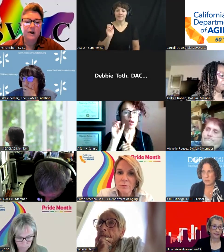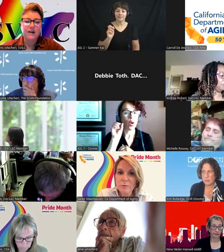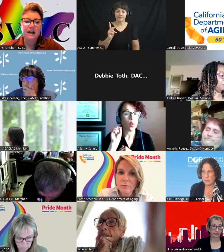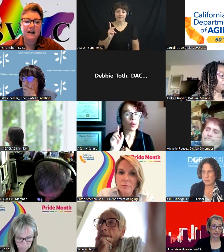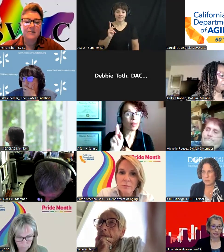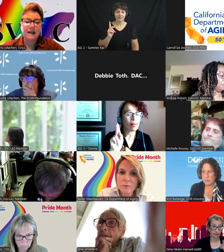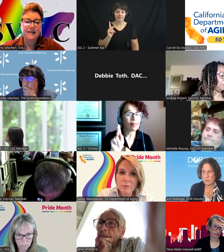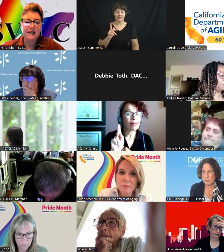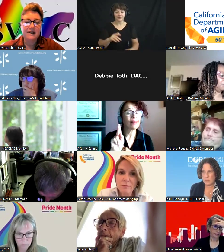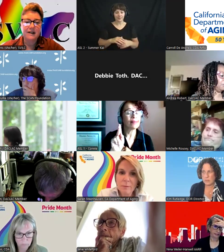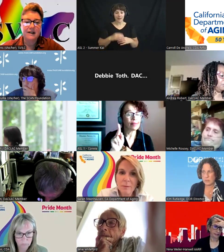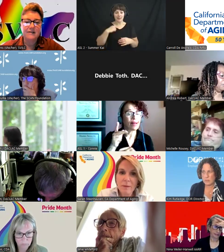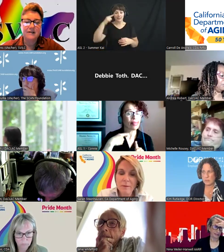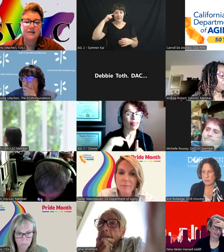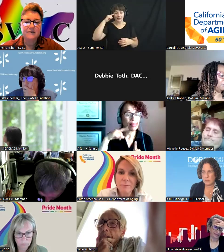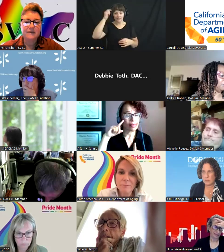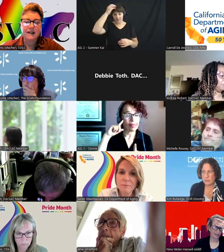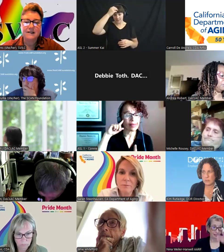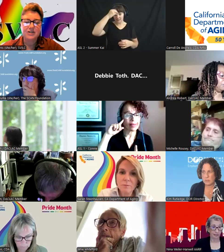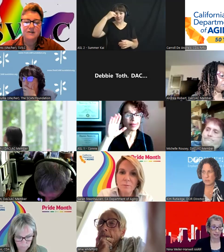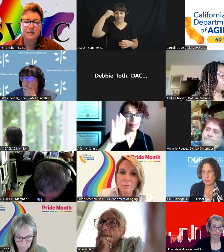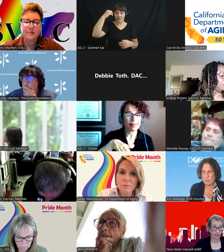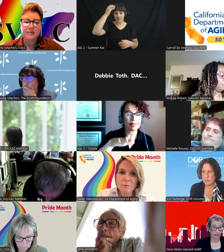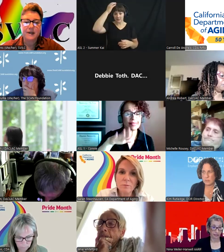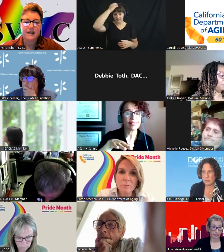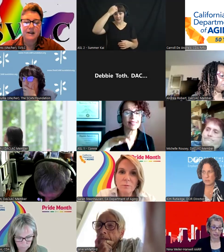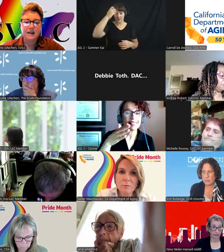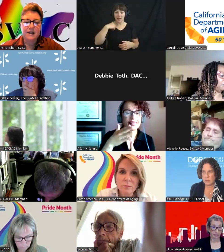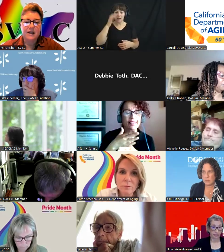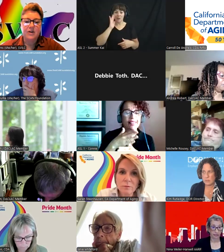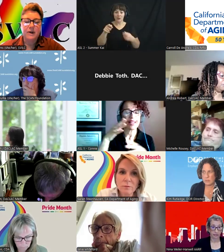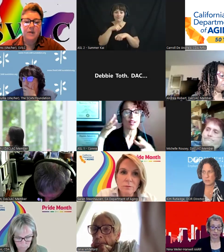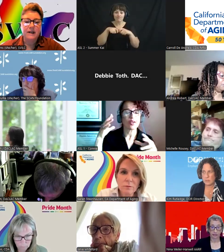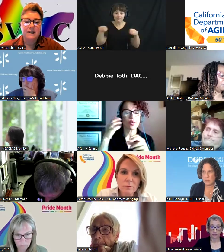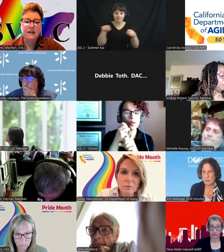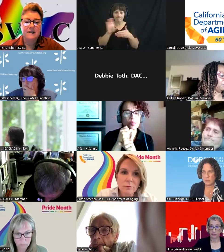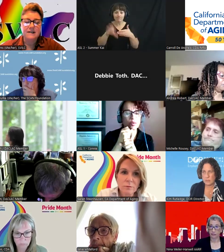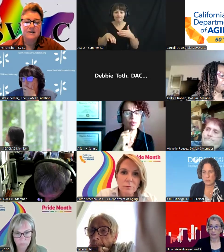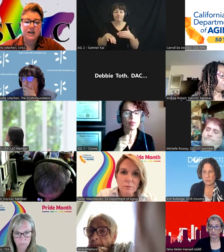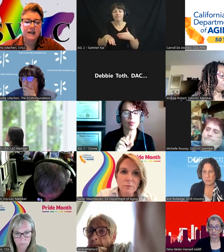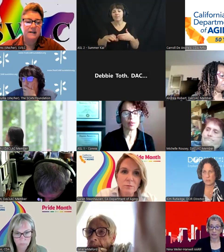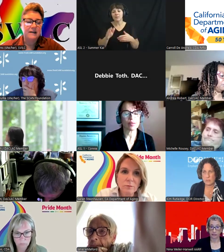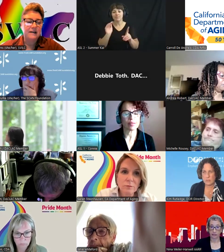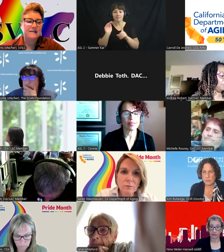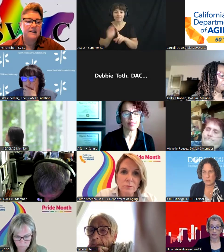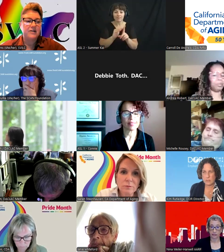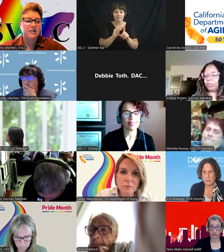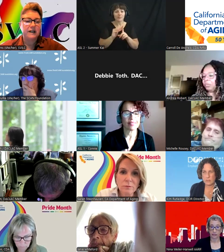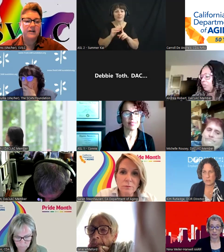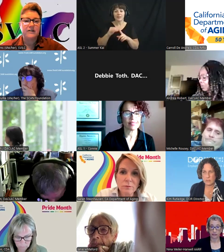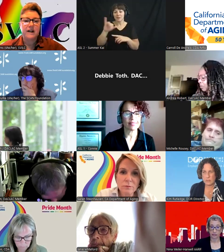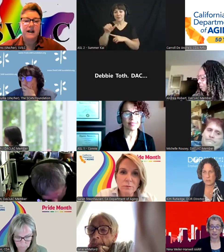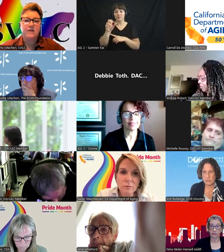Okay, well, I think I'd like to just wrap up by reminding us, Janie said